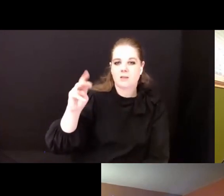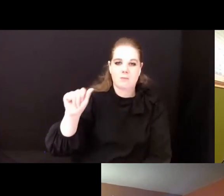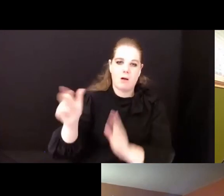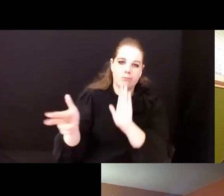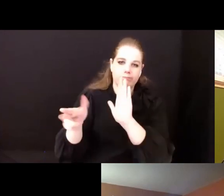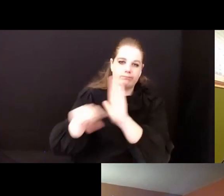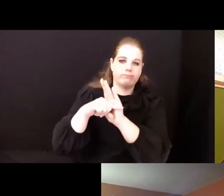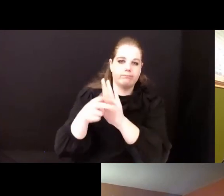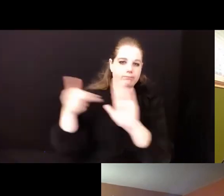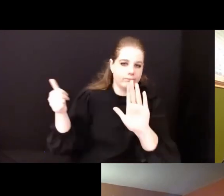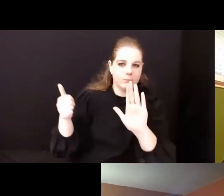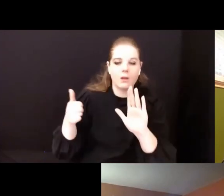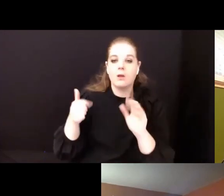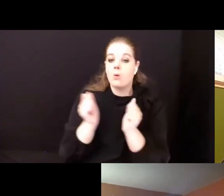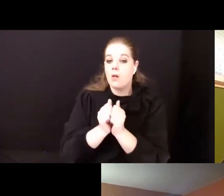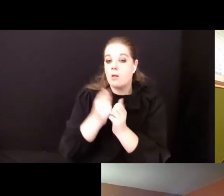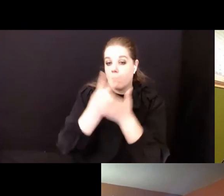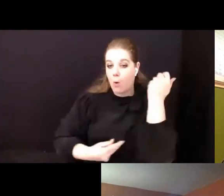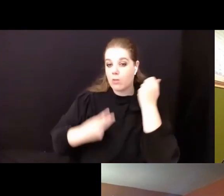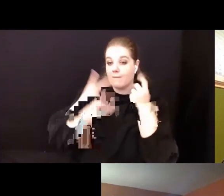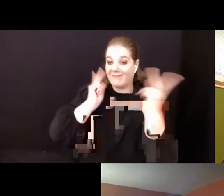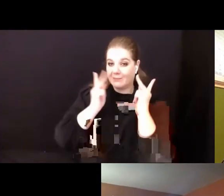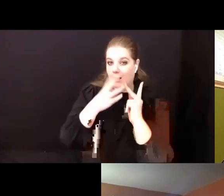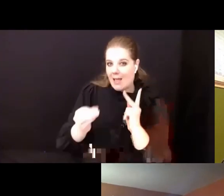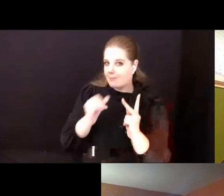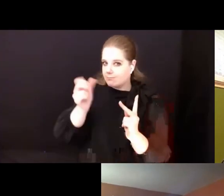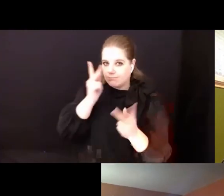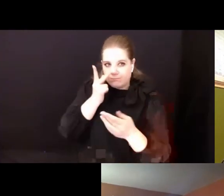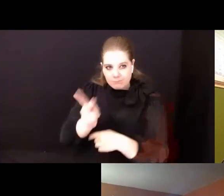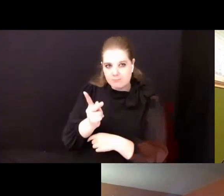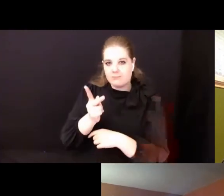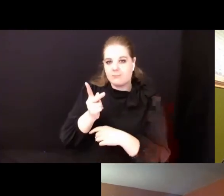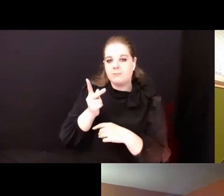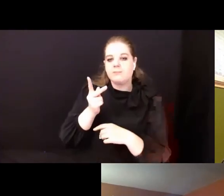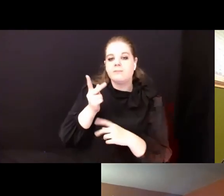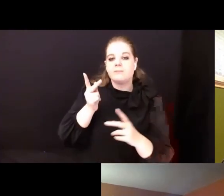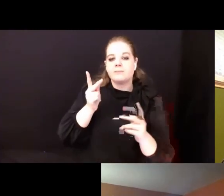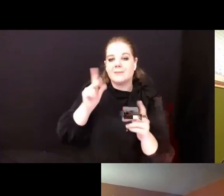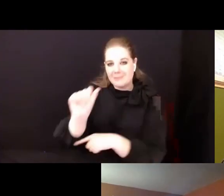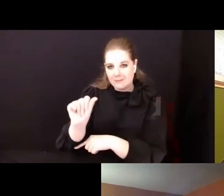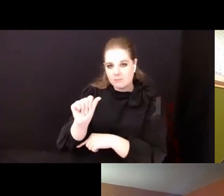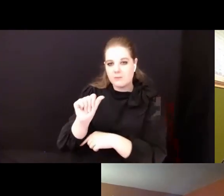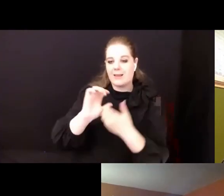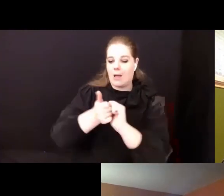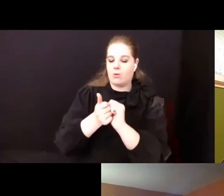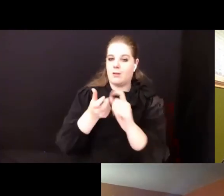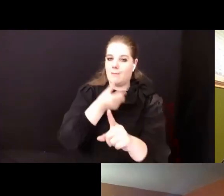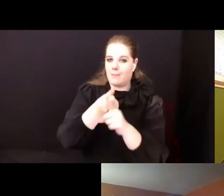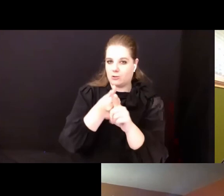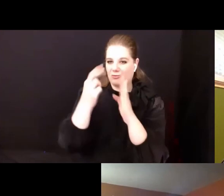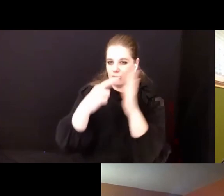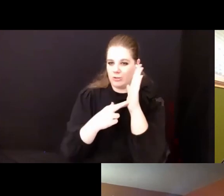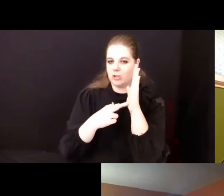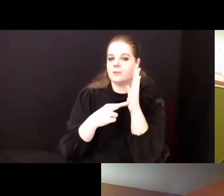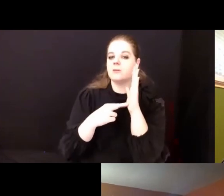and invisible disabilities and how it affects registration of students with disabilities with the Office of Disability